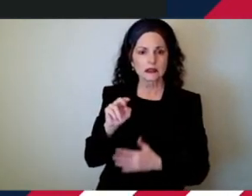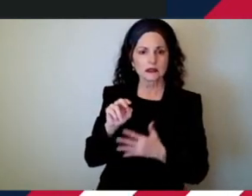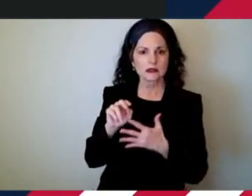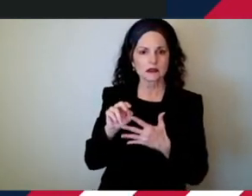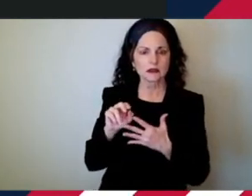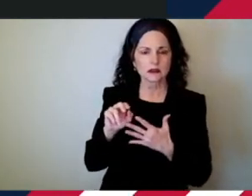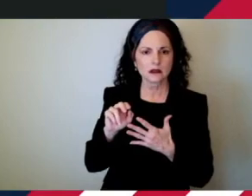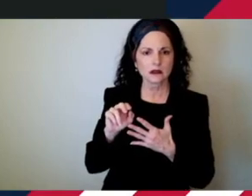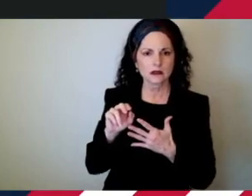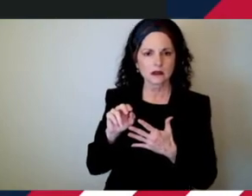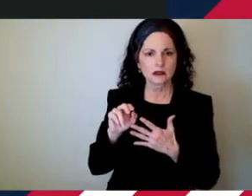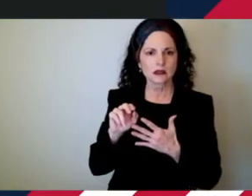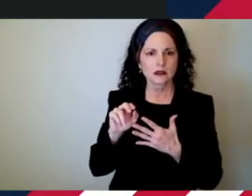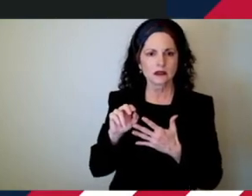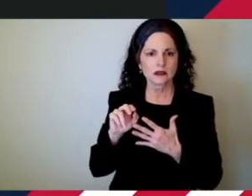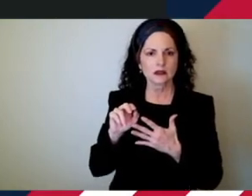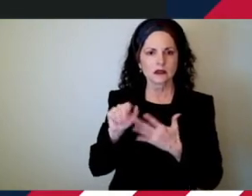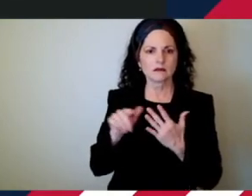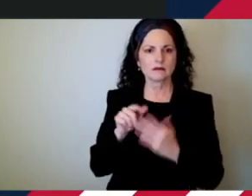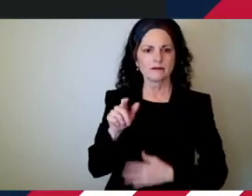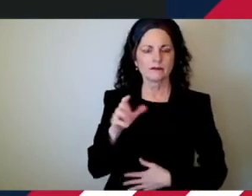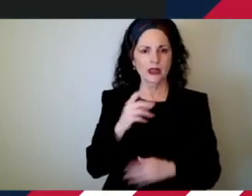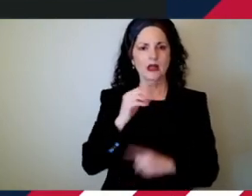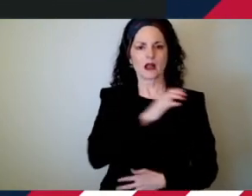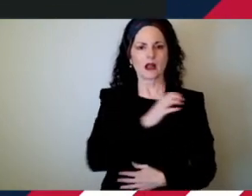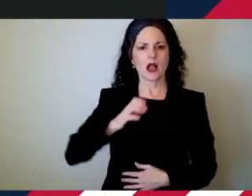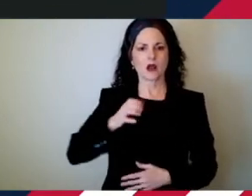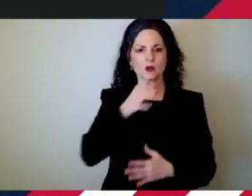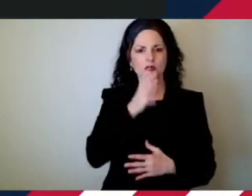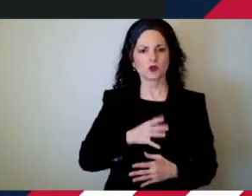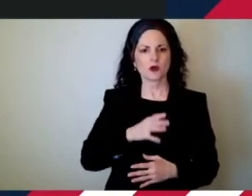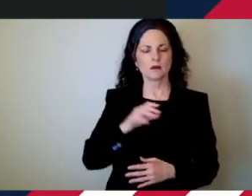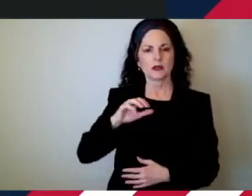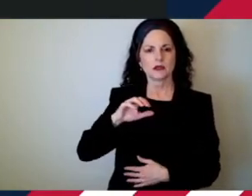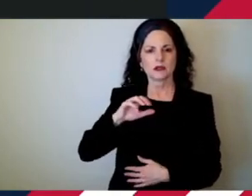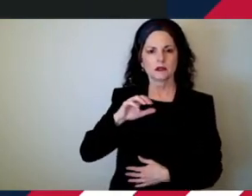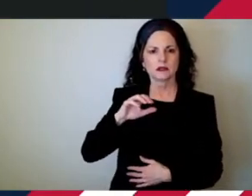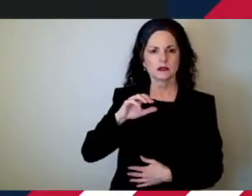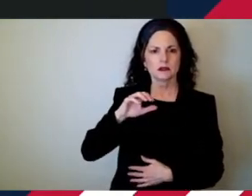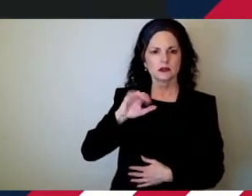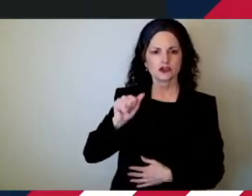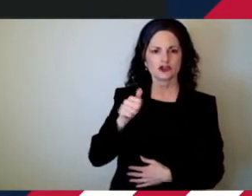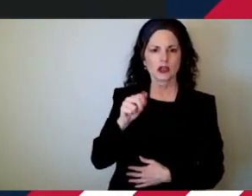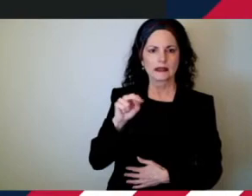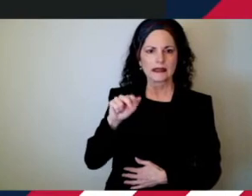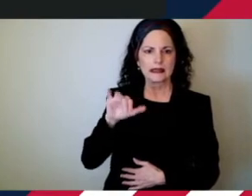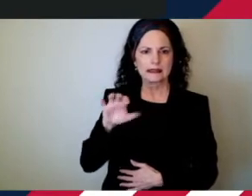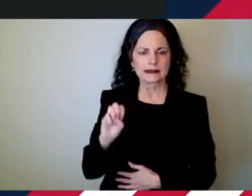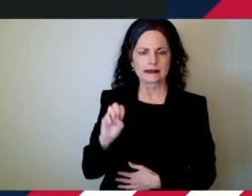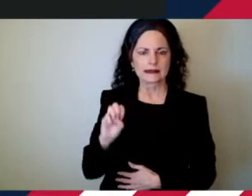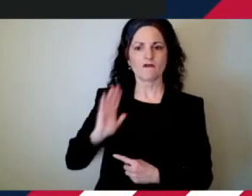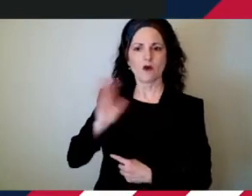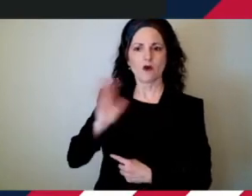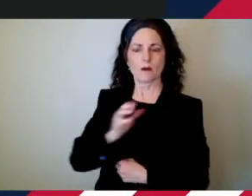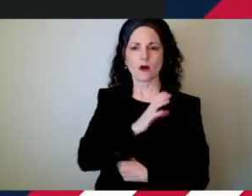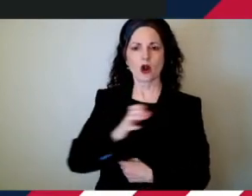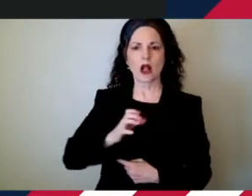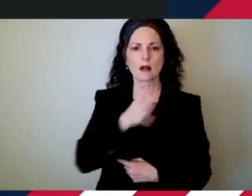Sharice Davids, Congresswoman Donna Shalala, former Congresswoman Carol Shea